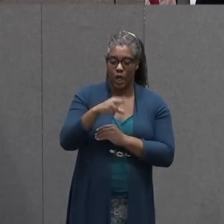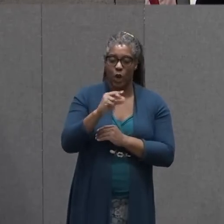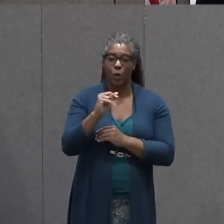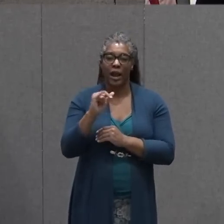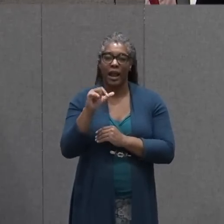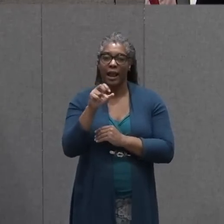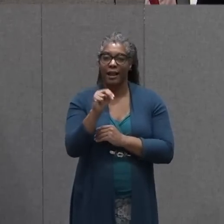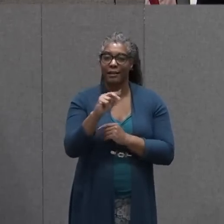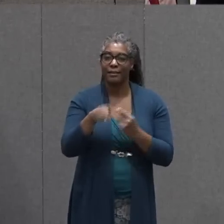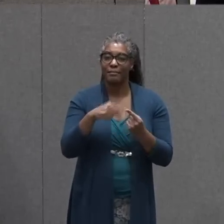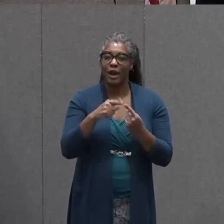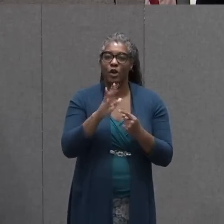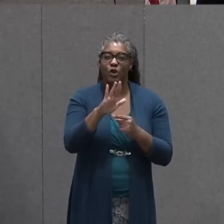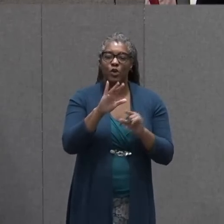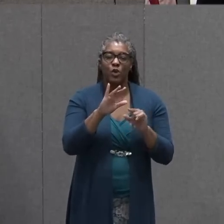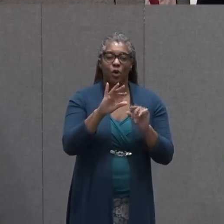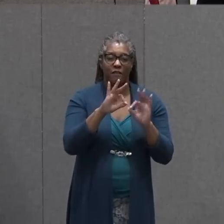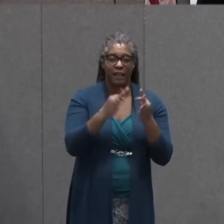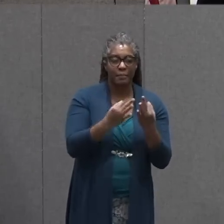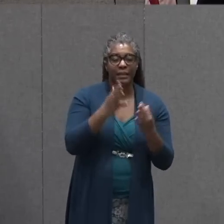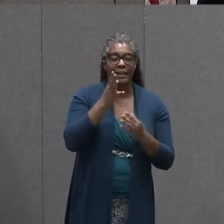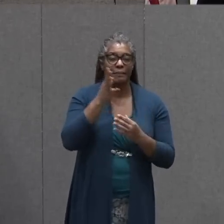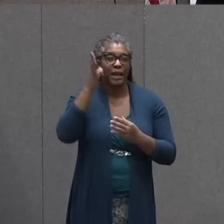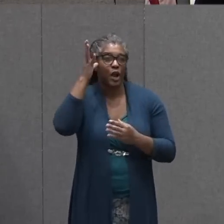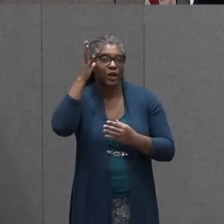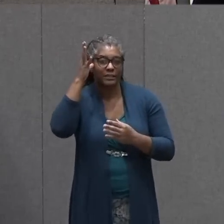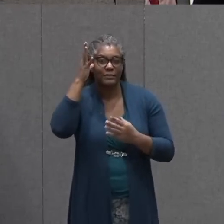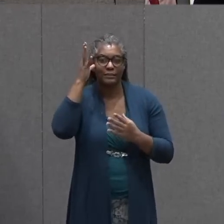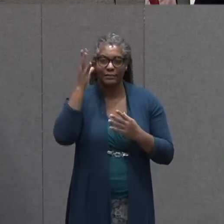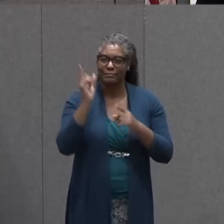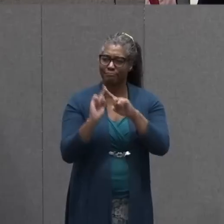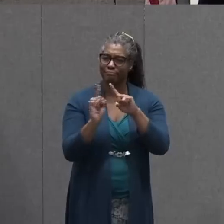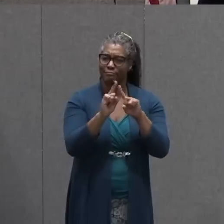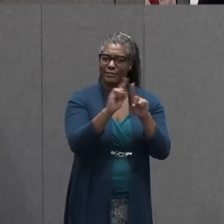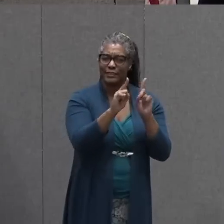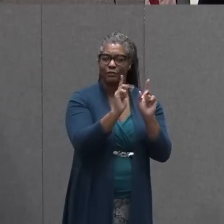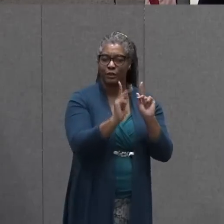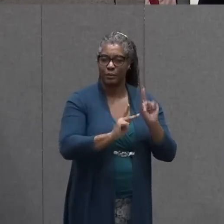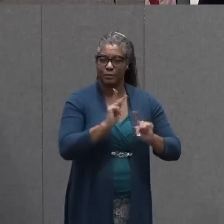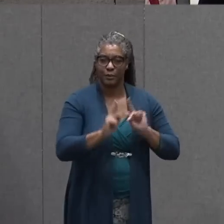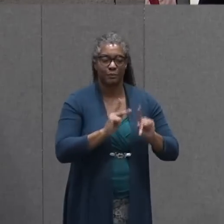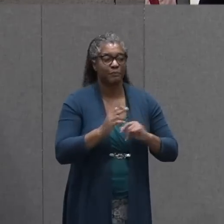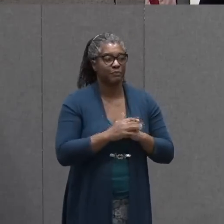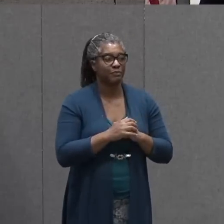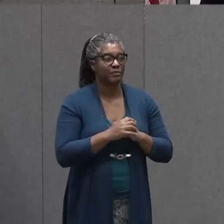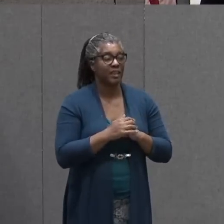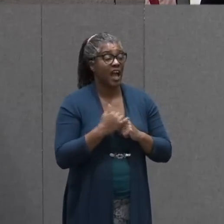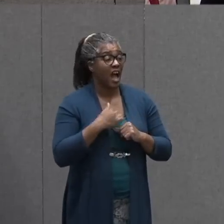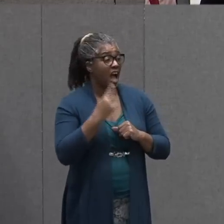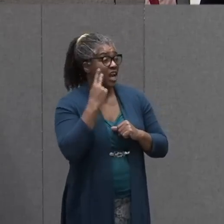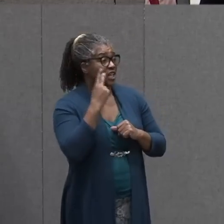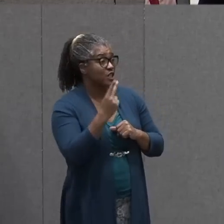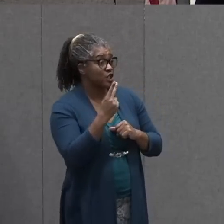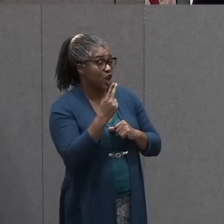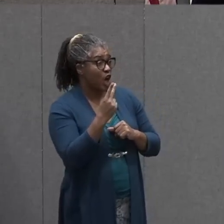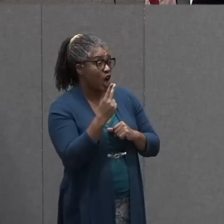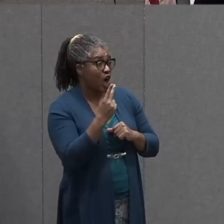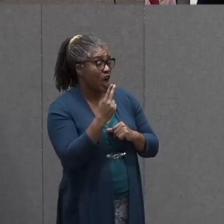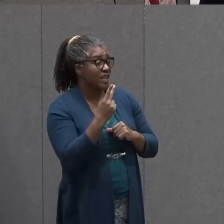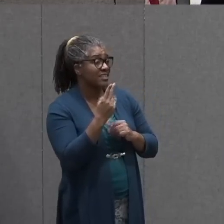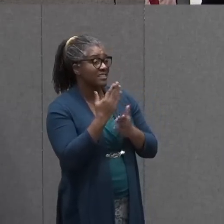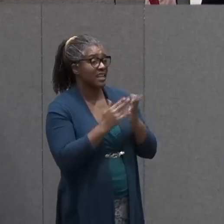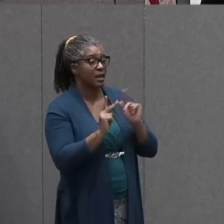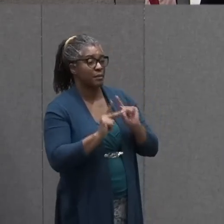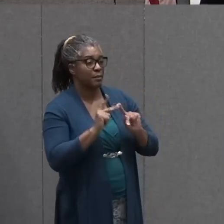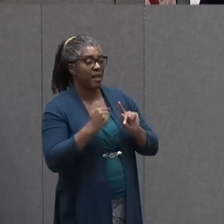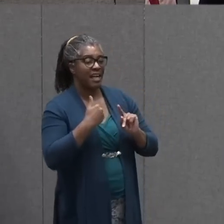other PBS specials, some of the other shows that some of the other teachers were doing, and some of them were coming up with squiggle journals, Oh, yeah.